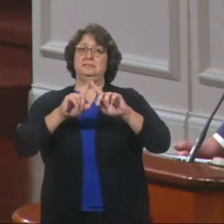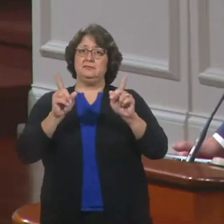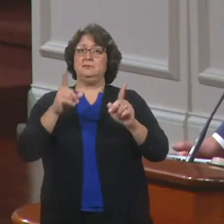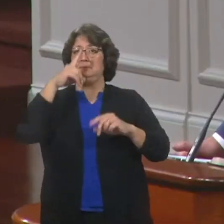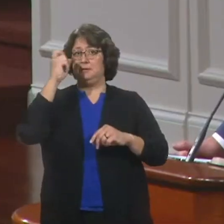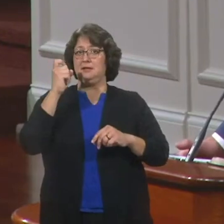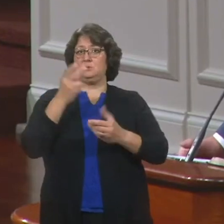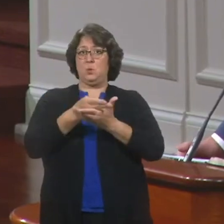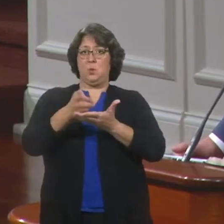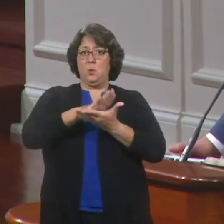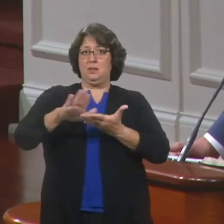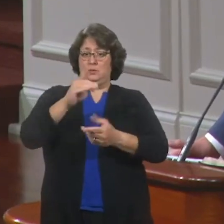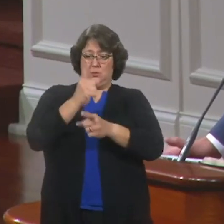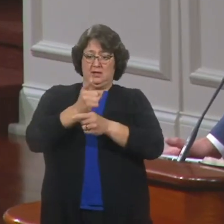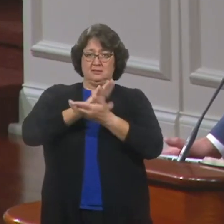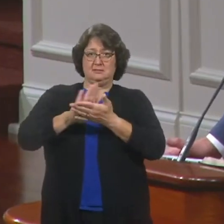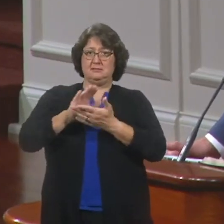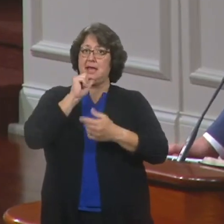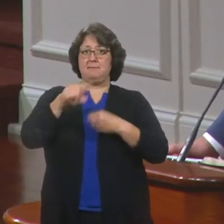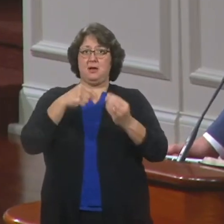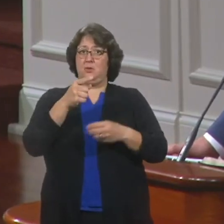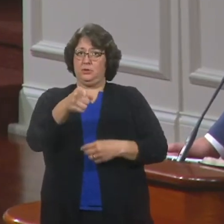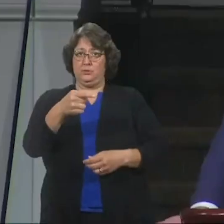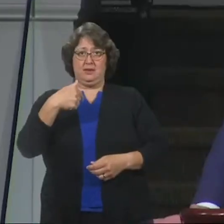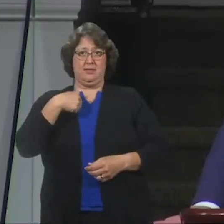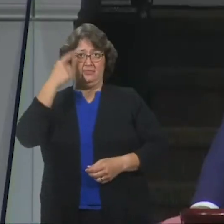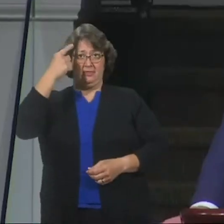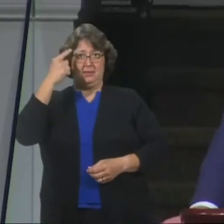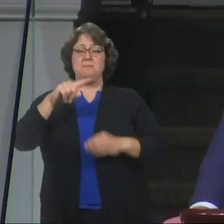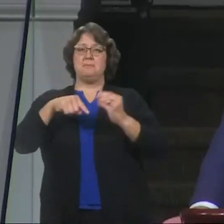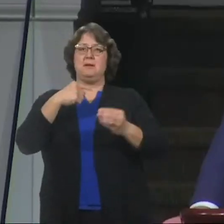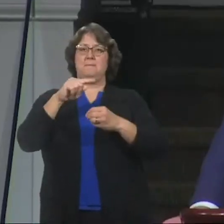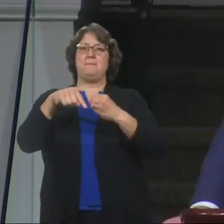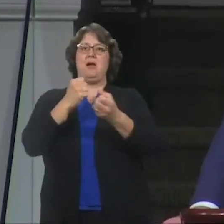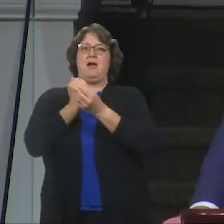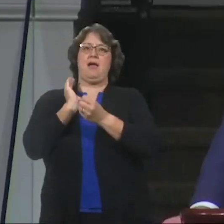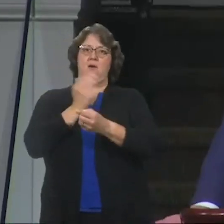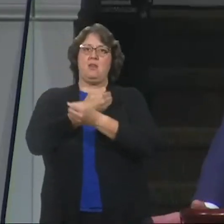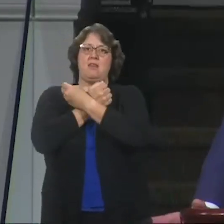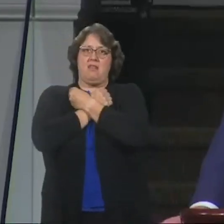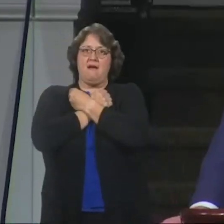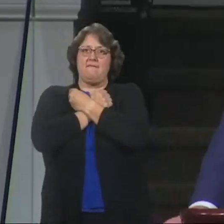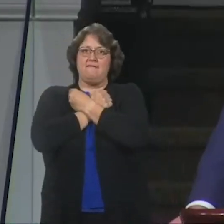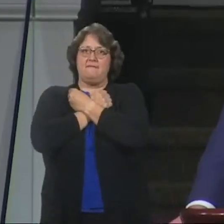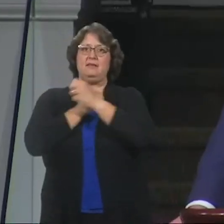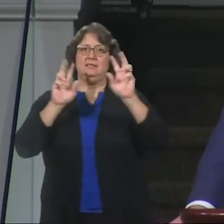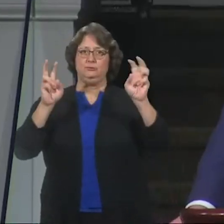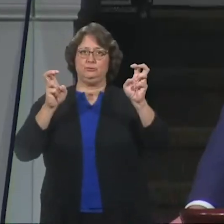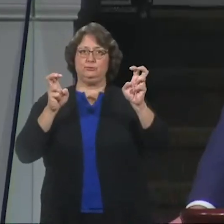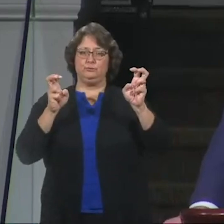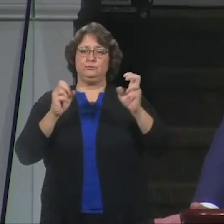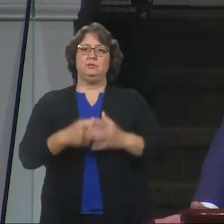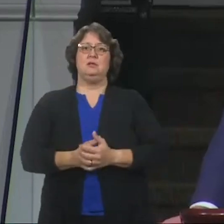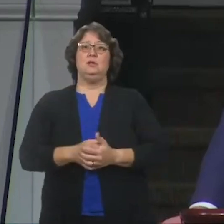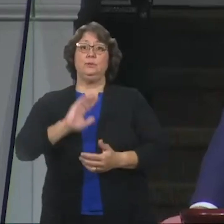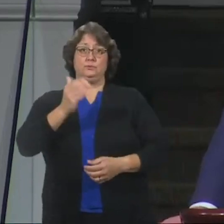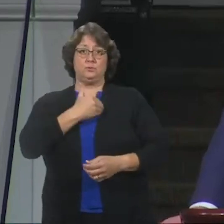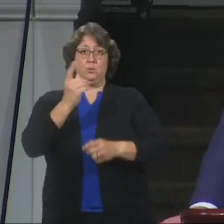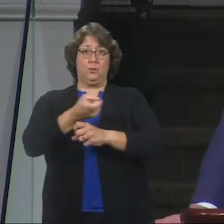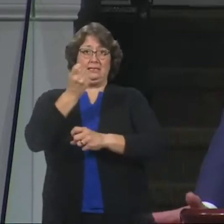of righteousness, it's not really about what you think or I think. It's about our love problem. It's our love issue. Soul